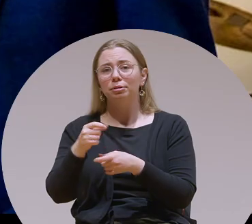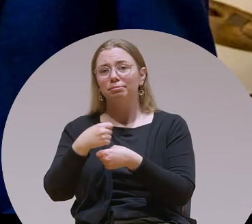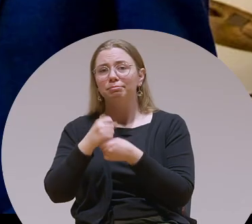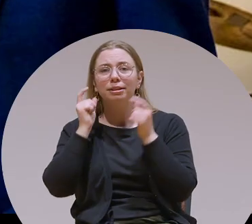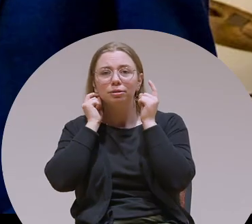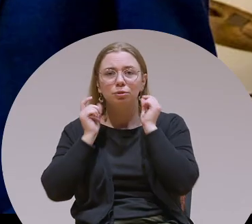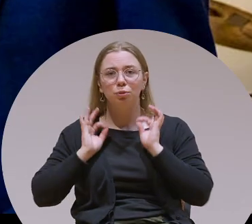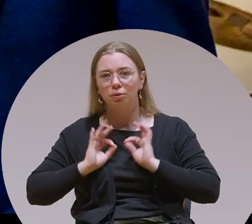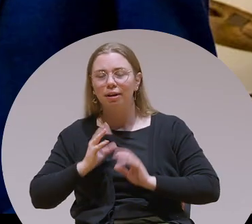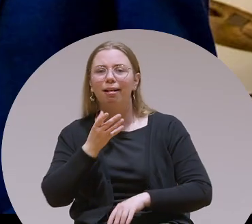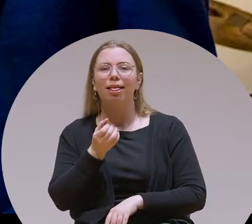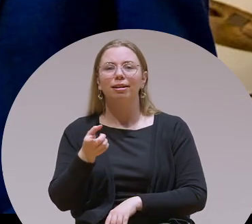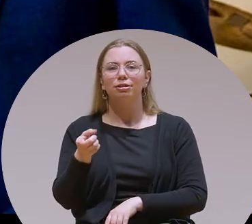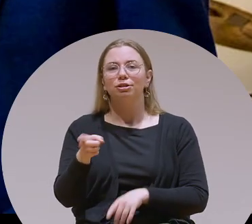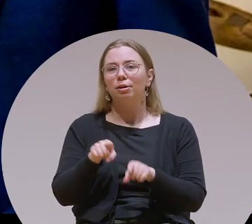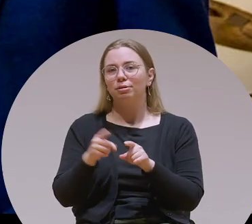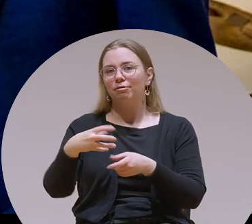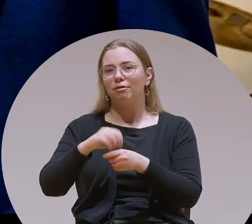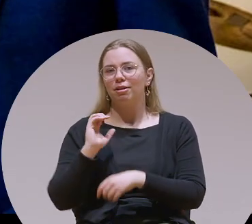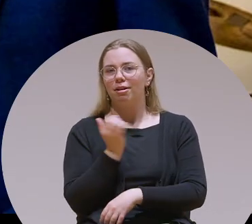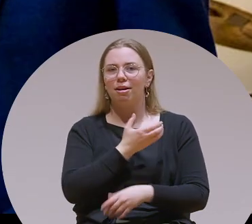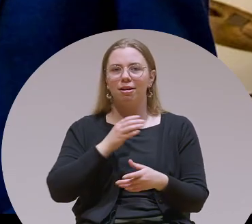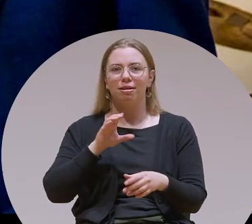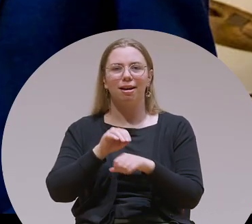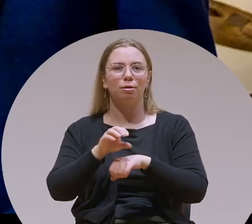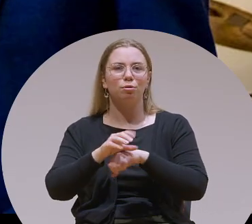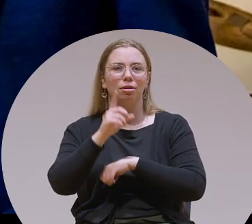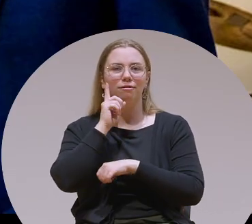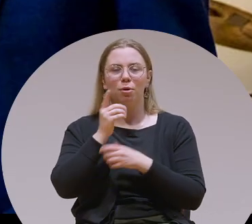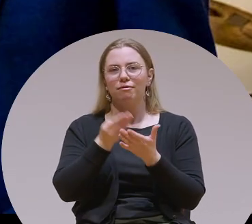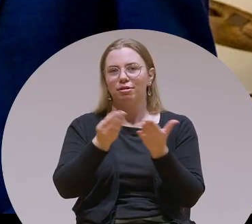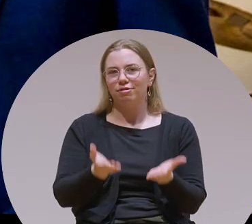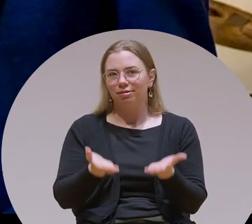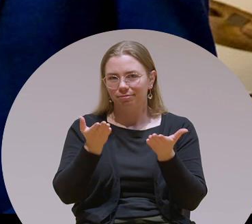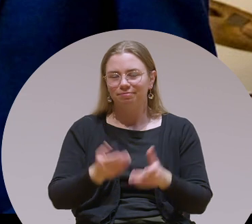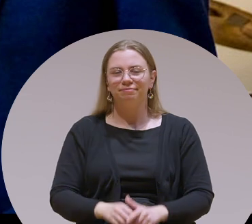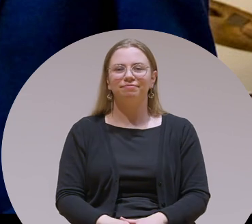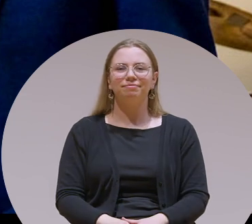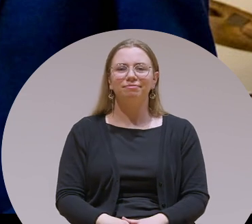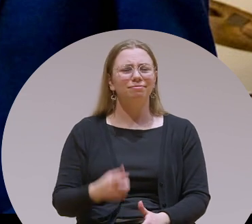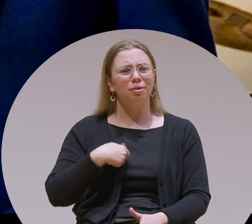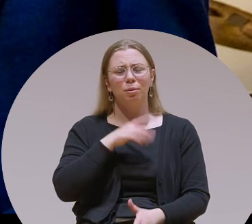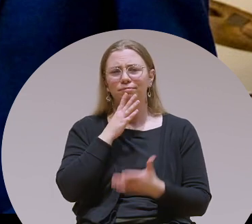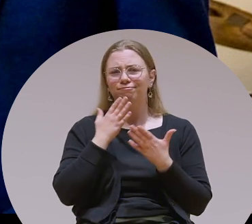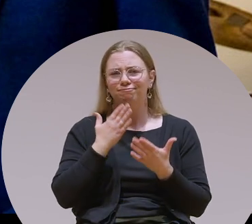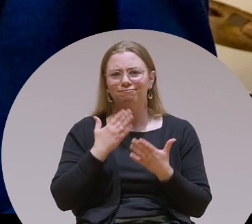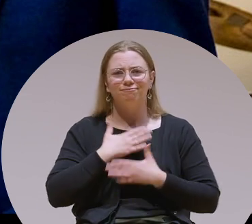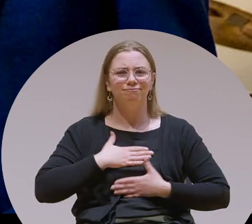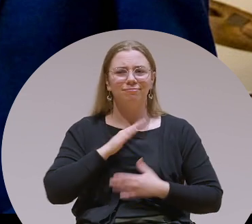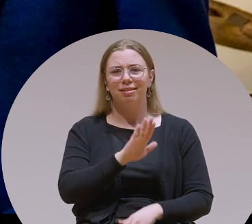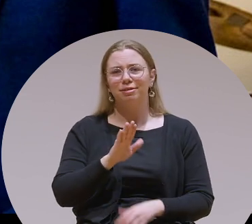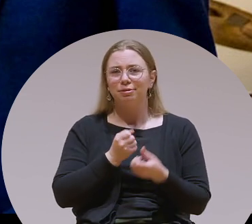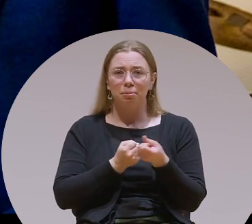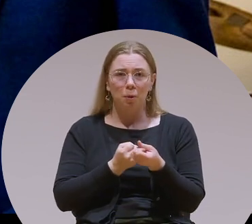she's been an active member of the MAG Council, which is the gallery's fundraising body. So we're so grateful for their support and their